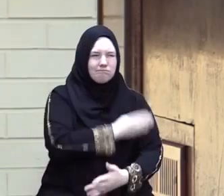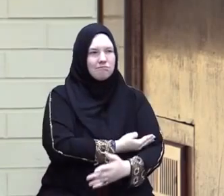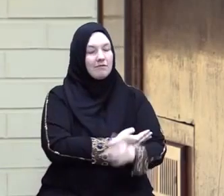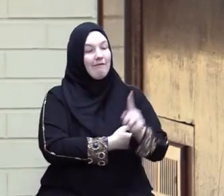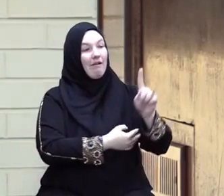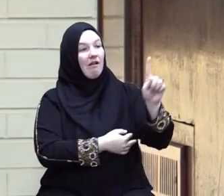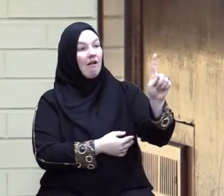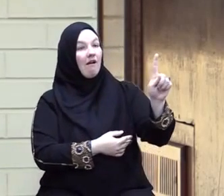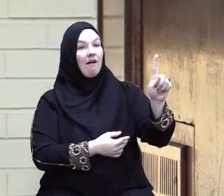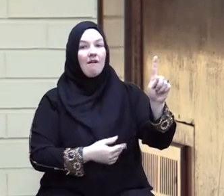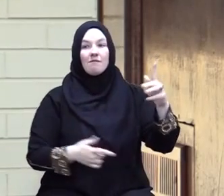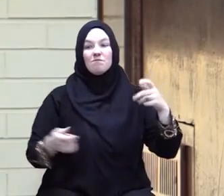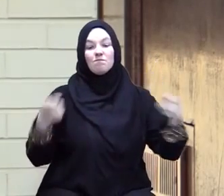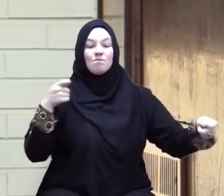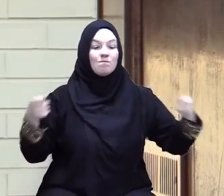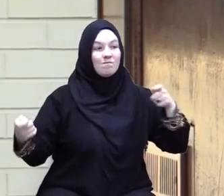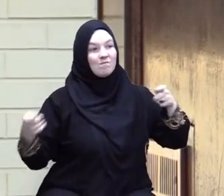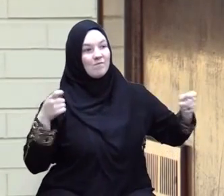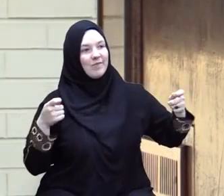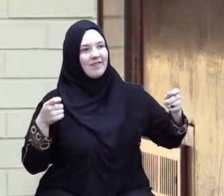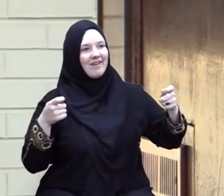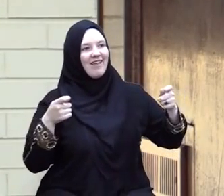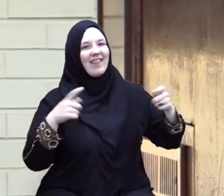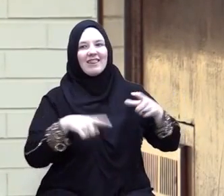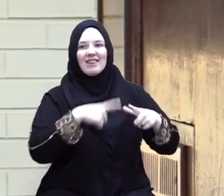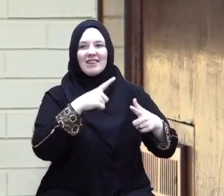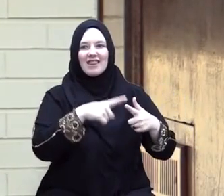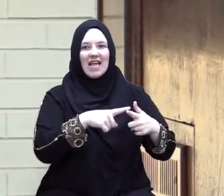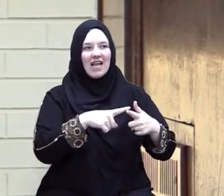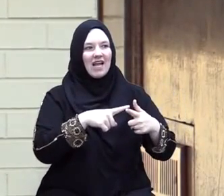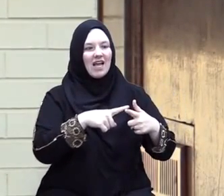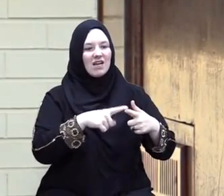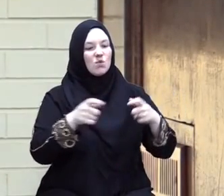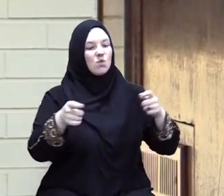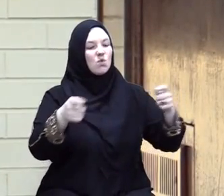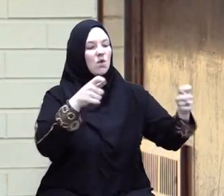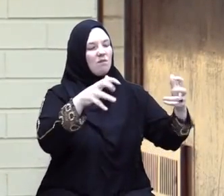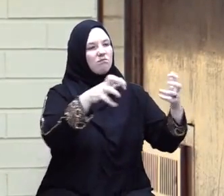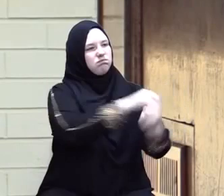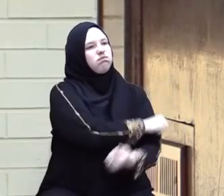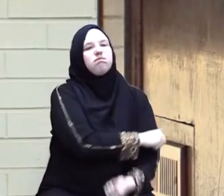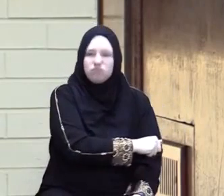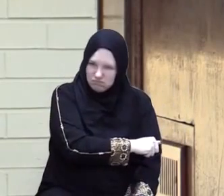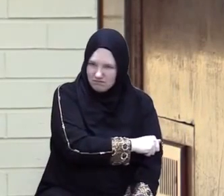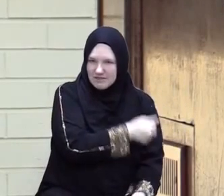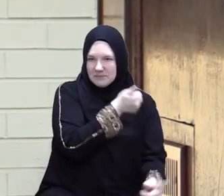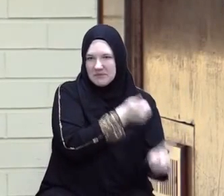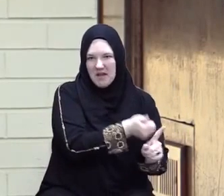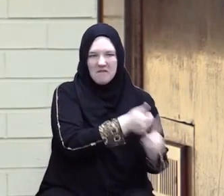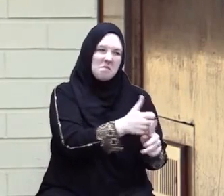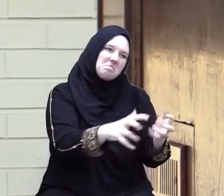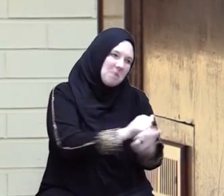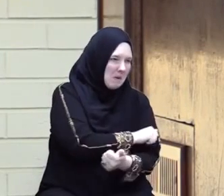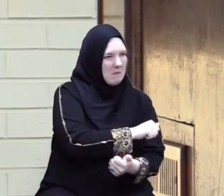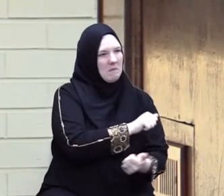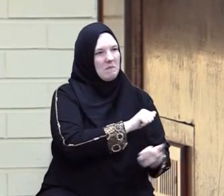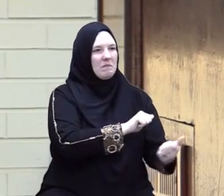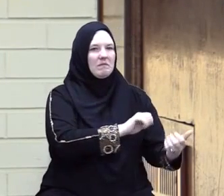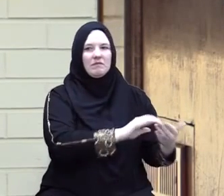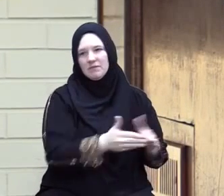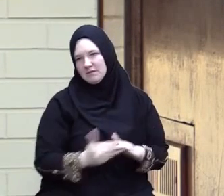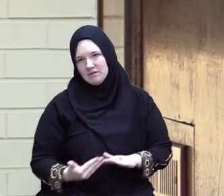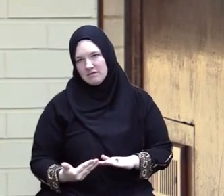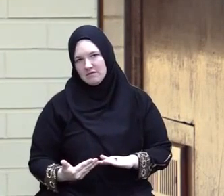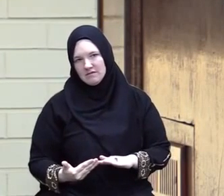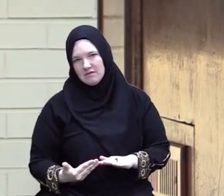very powerful, they will get control. This is a sign that Allah has this